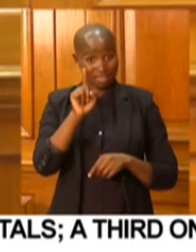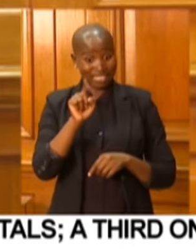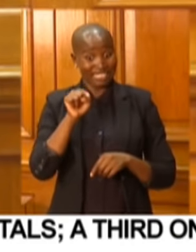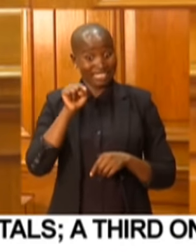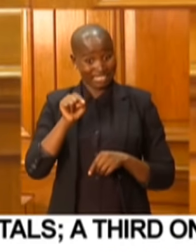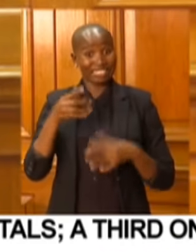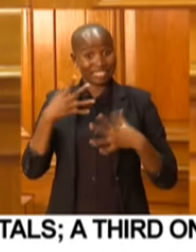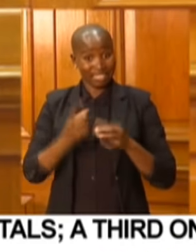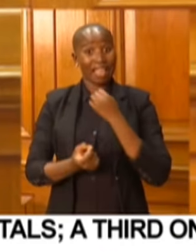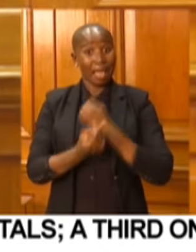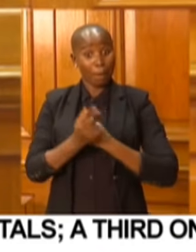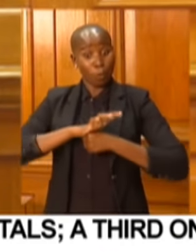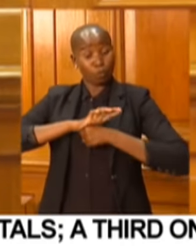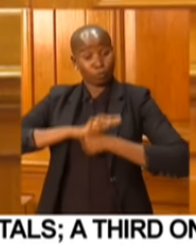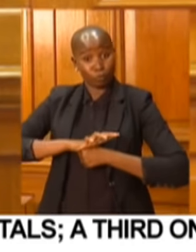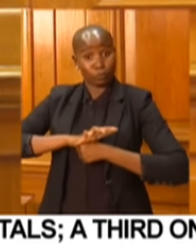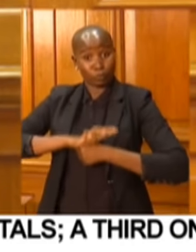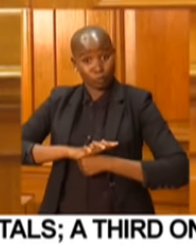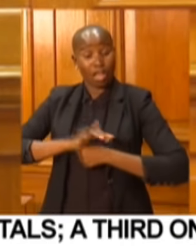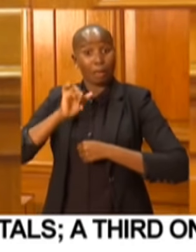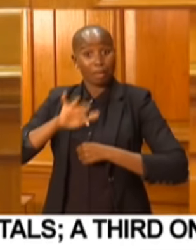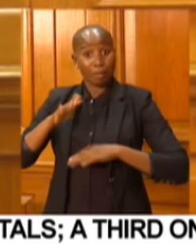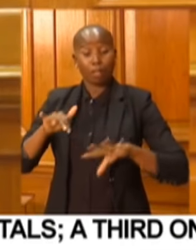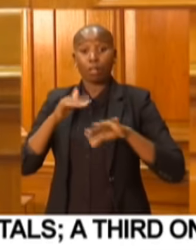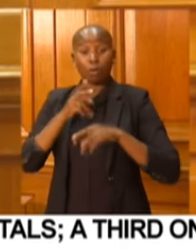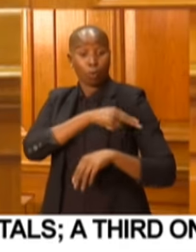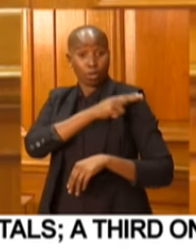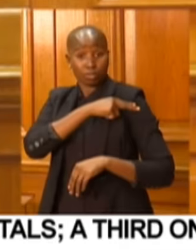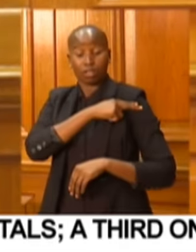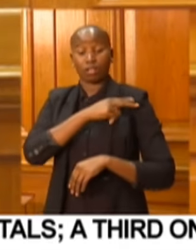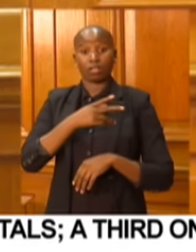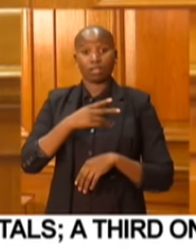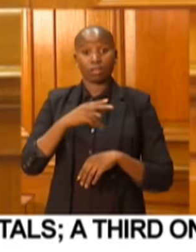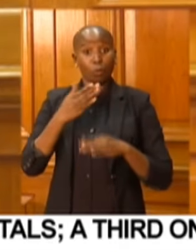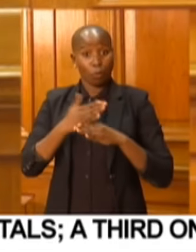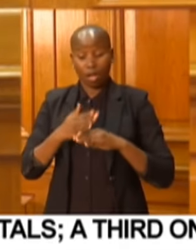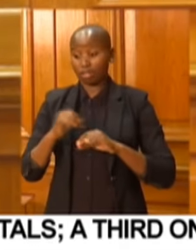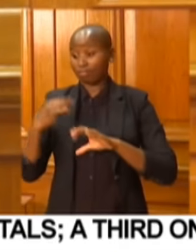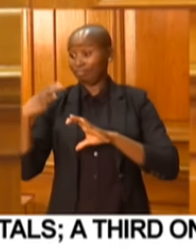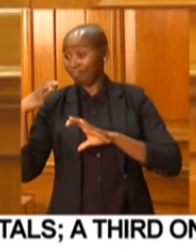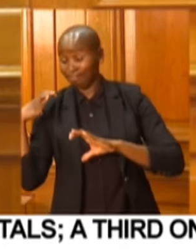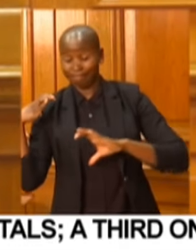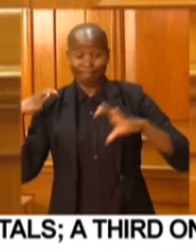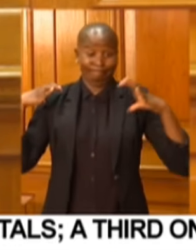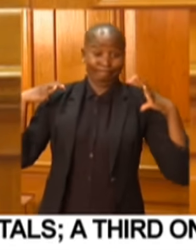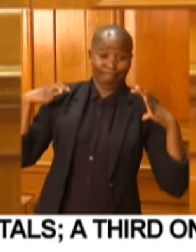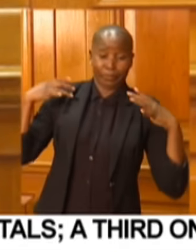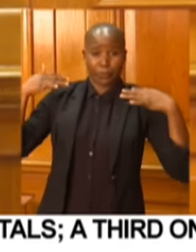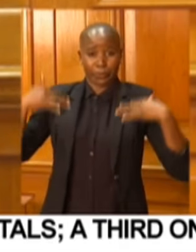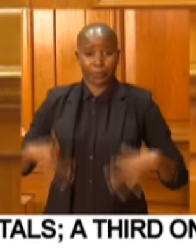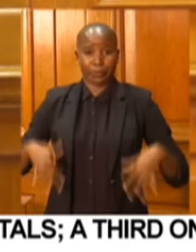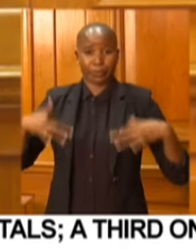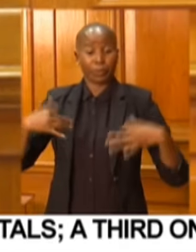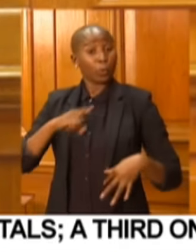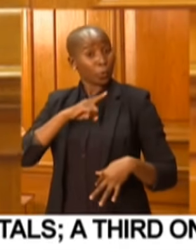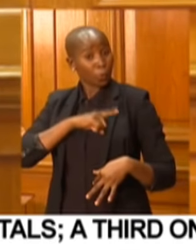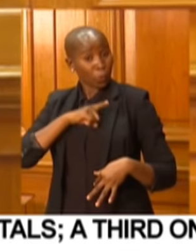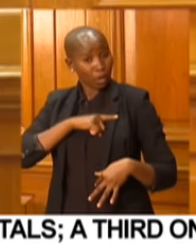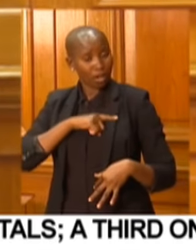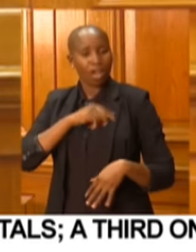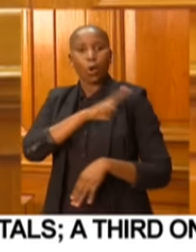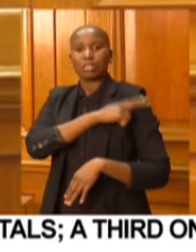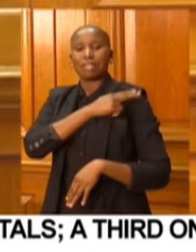pressure on the health system because the cases increase so rapidly and the hospitals